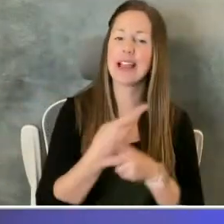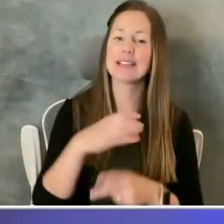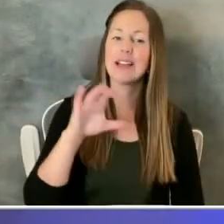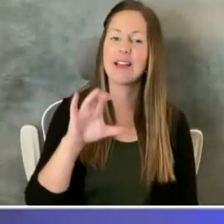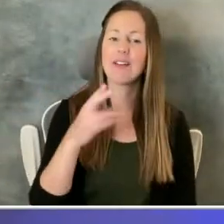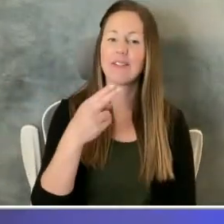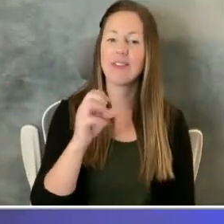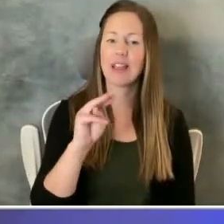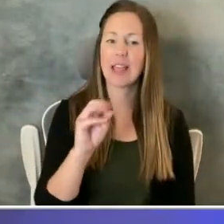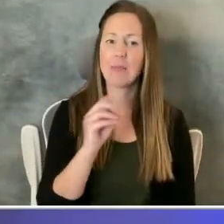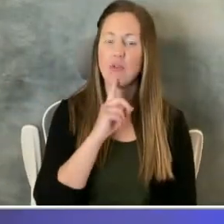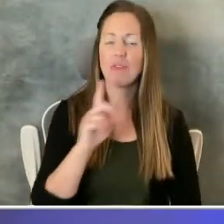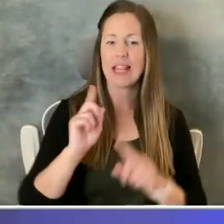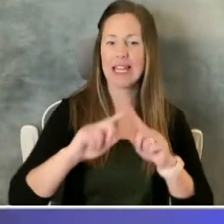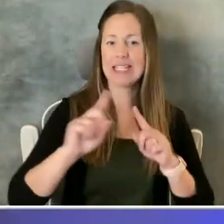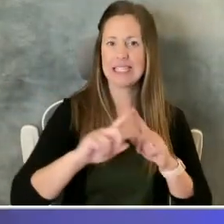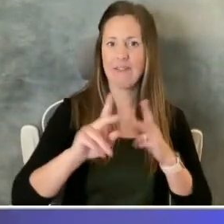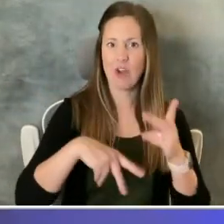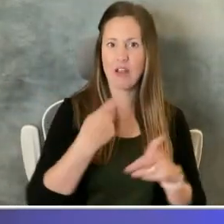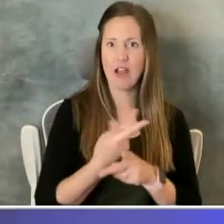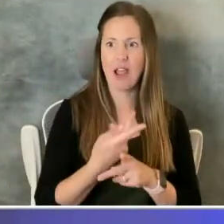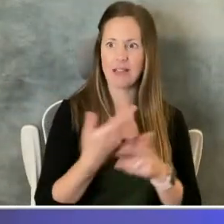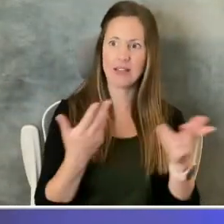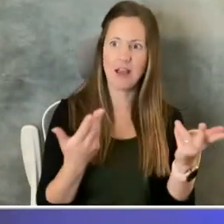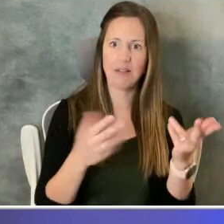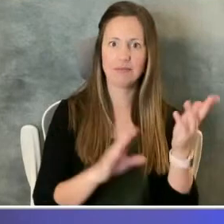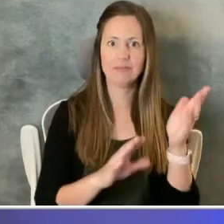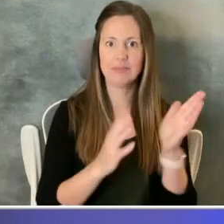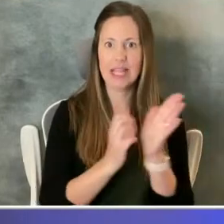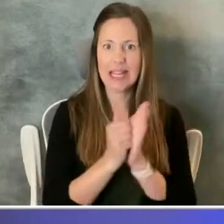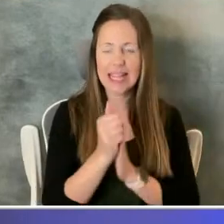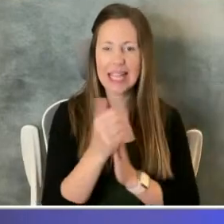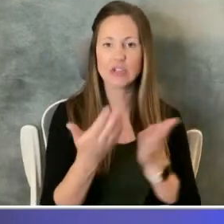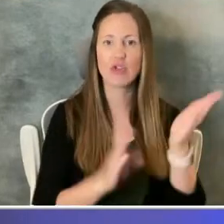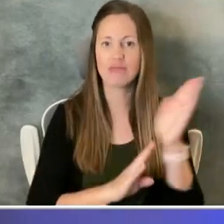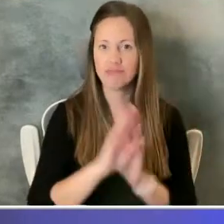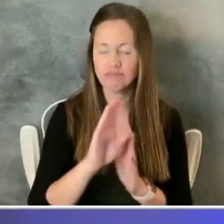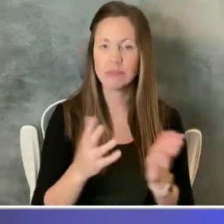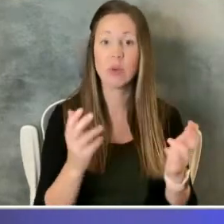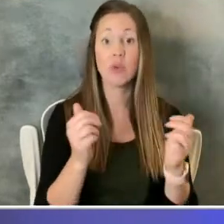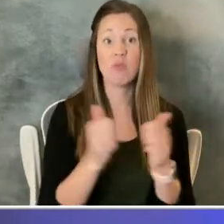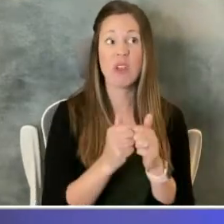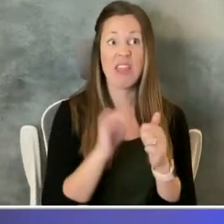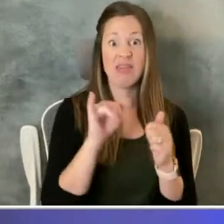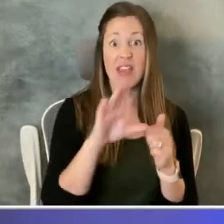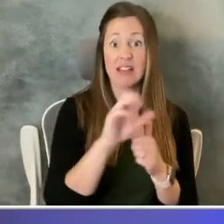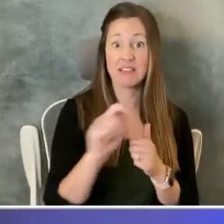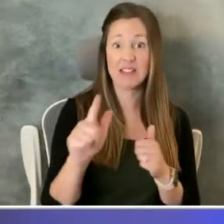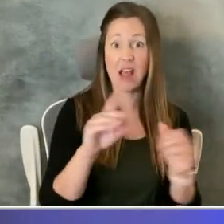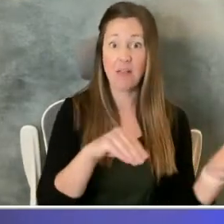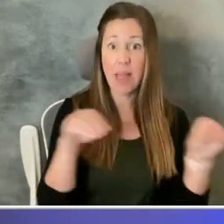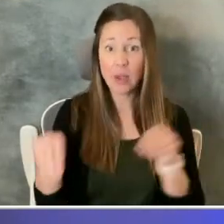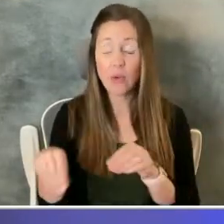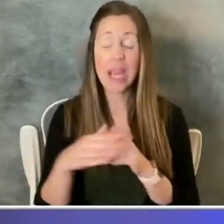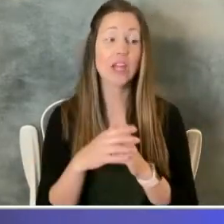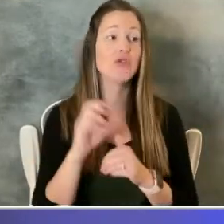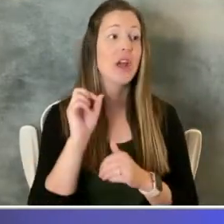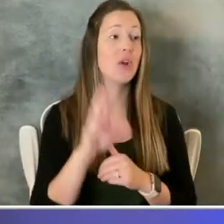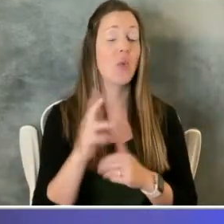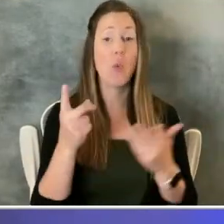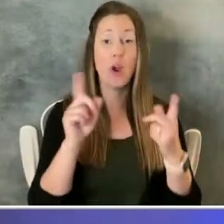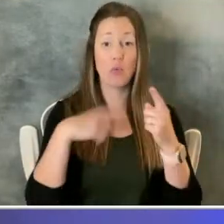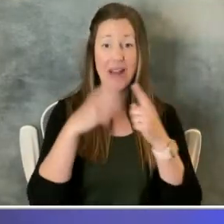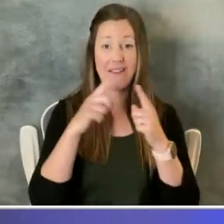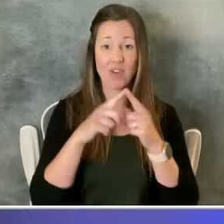stages of cancer, whether that's cancer cell migration, whether that's cancer cell progression or metastasis. They all play a